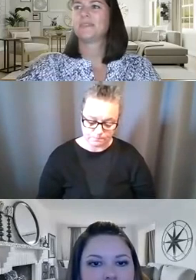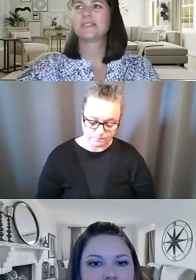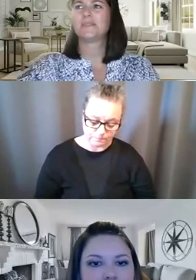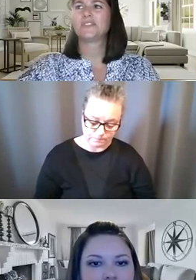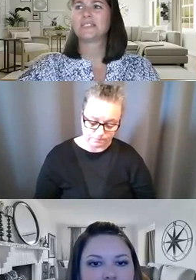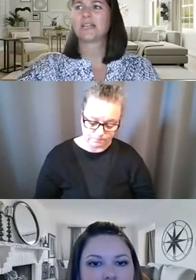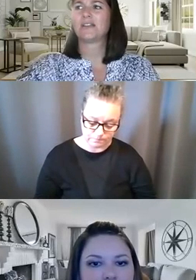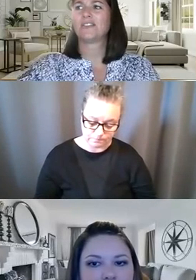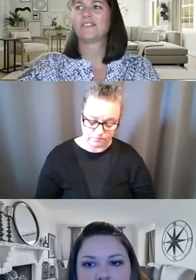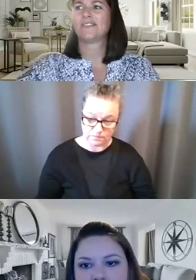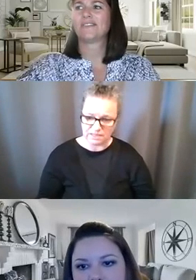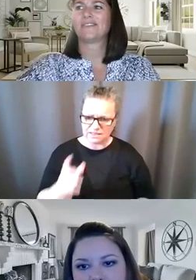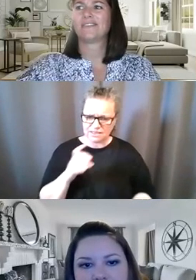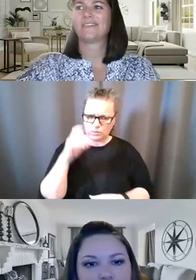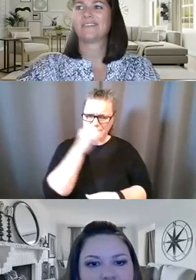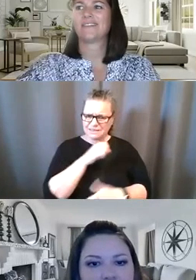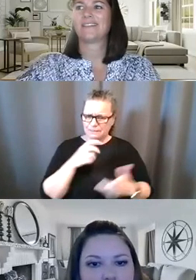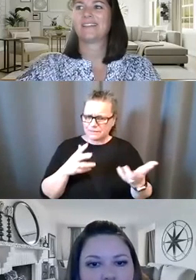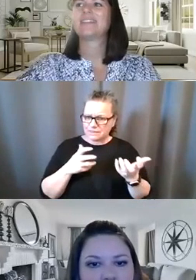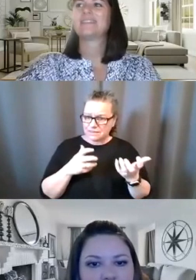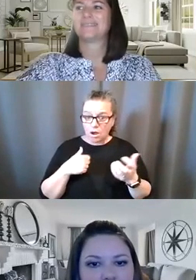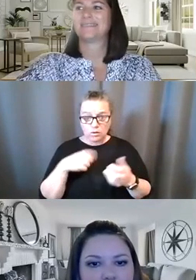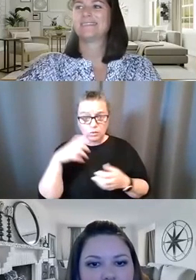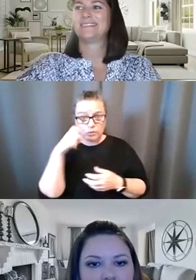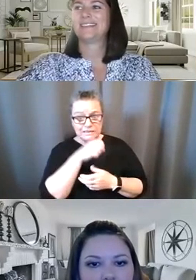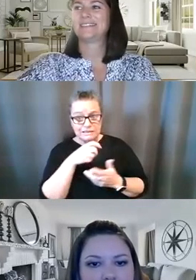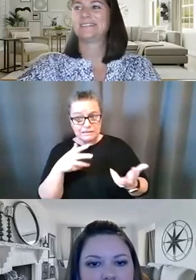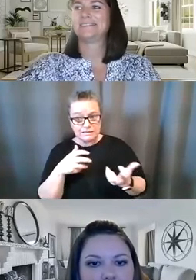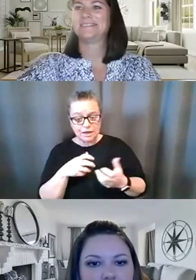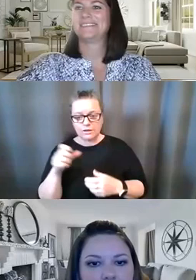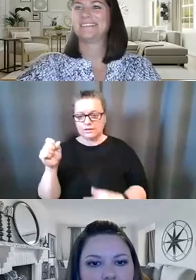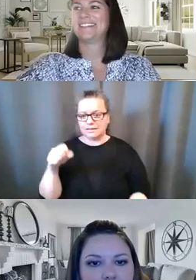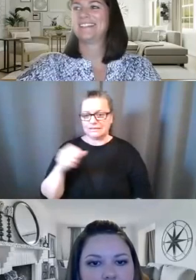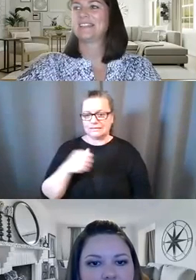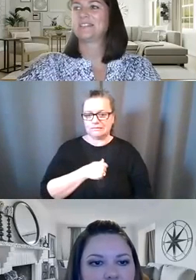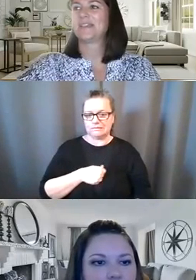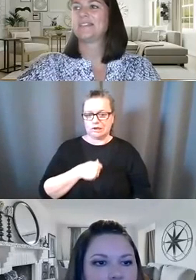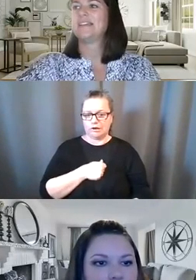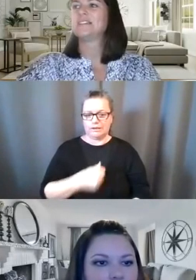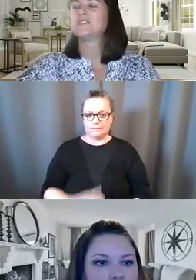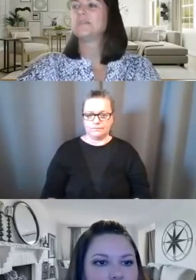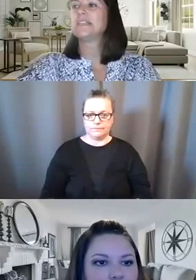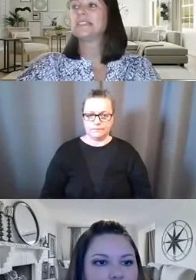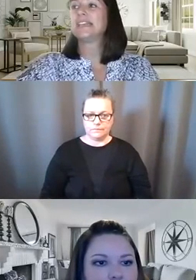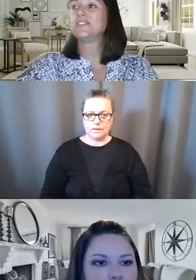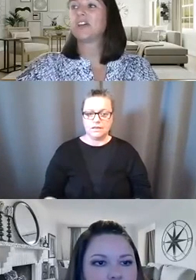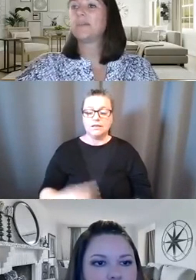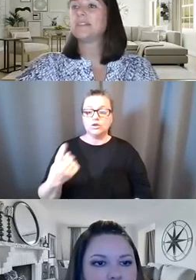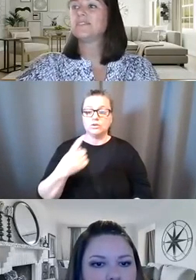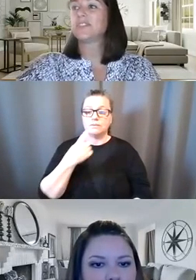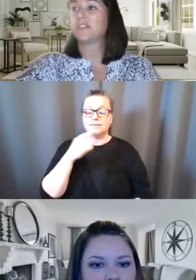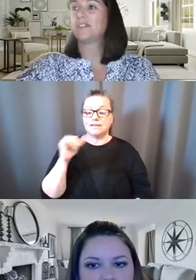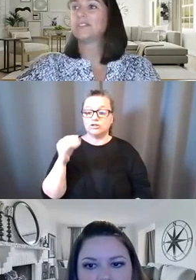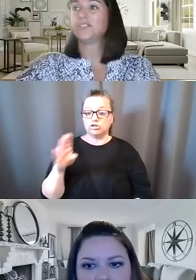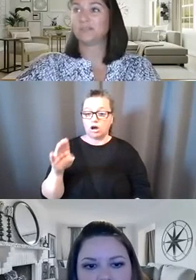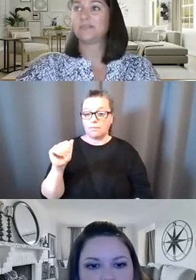Did we skip over desire? Did we skip over desire? Yes. Sorry, one That's second. okay. So somebody is saying job aids